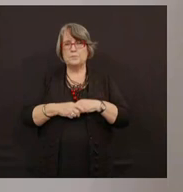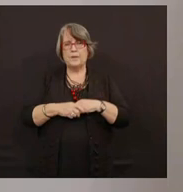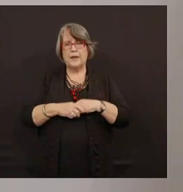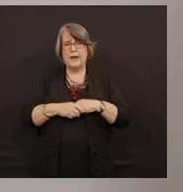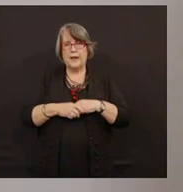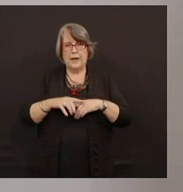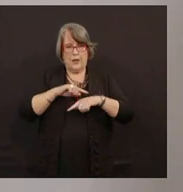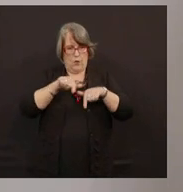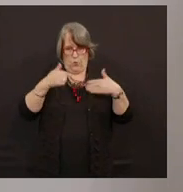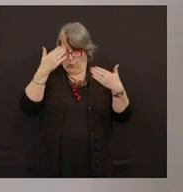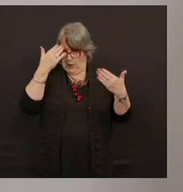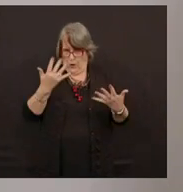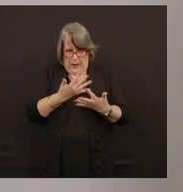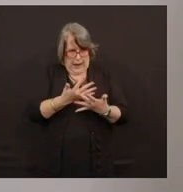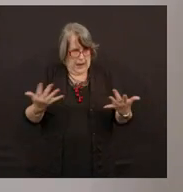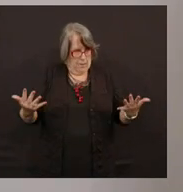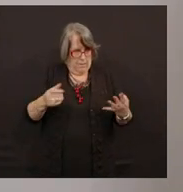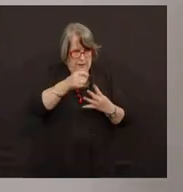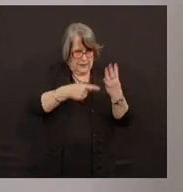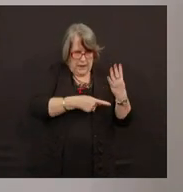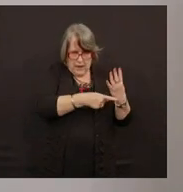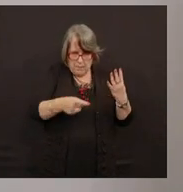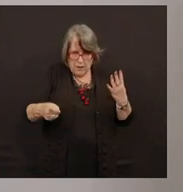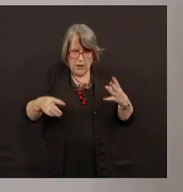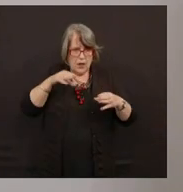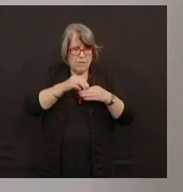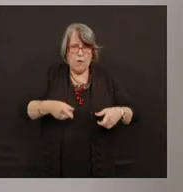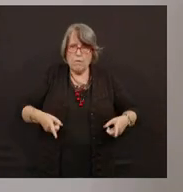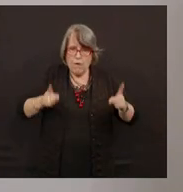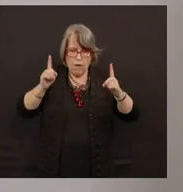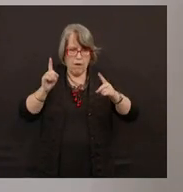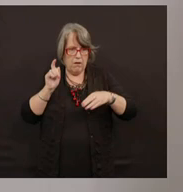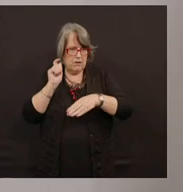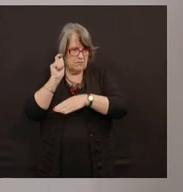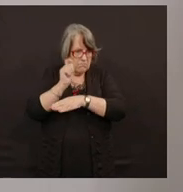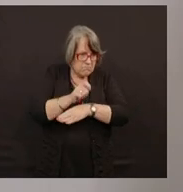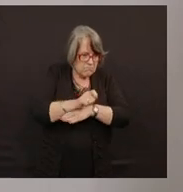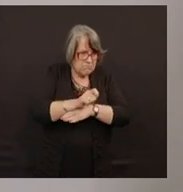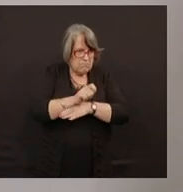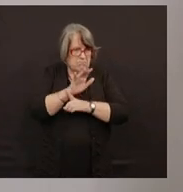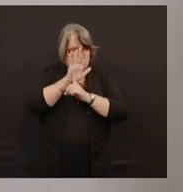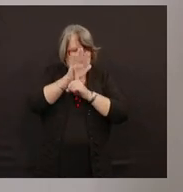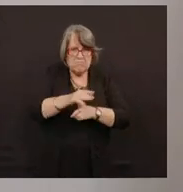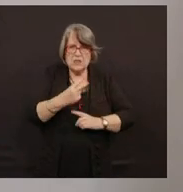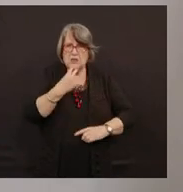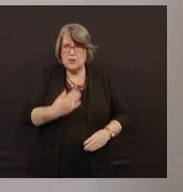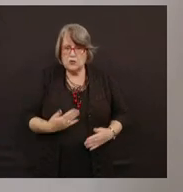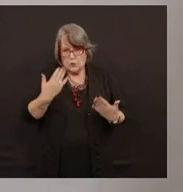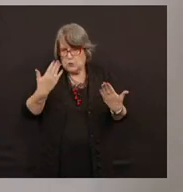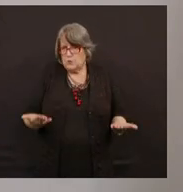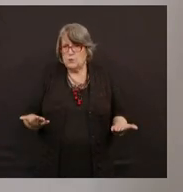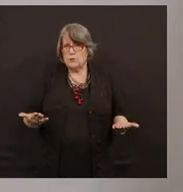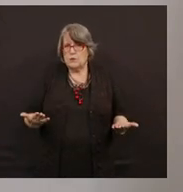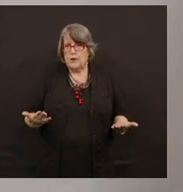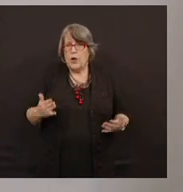We don't know how many people with disability experience violence, abuse, neglect, and exploitation. And I don't think we ever